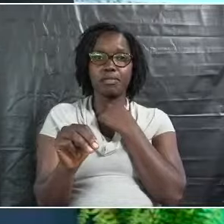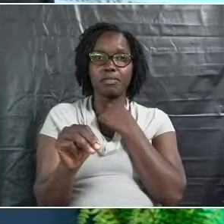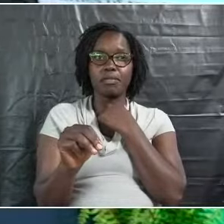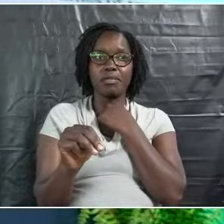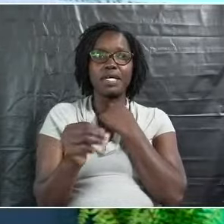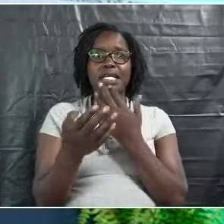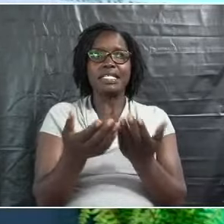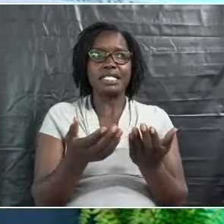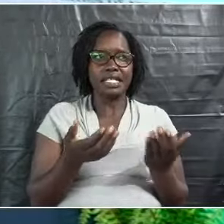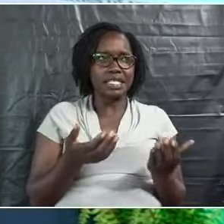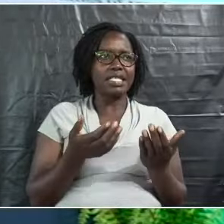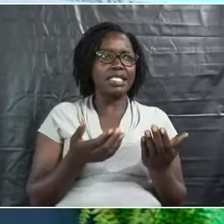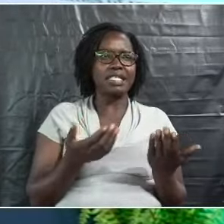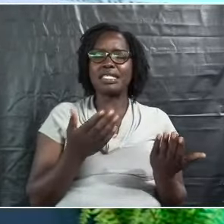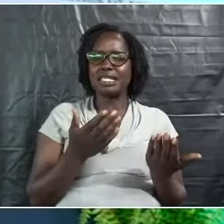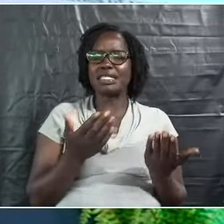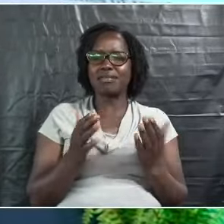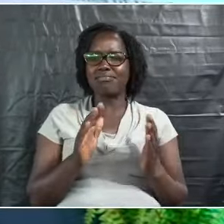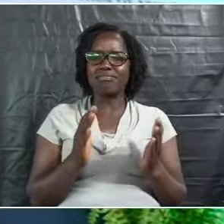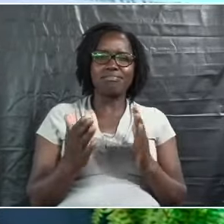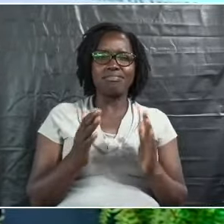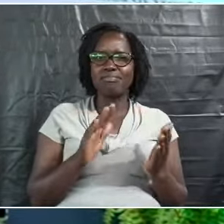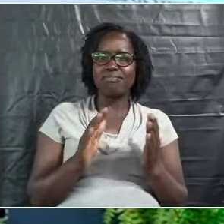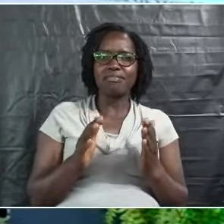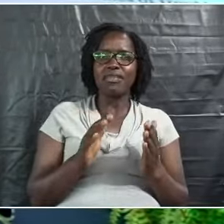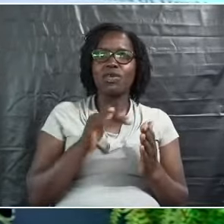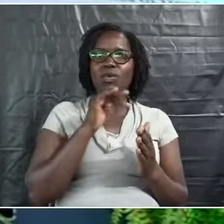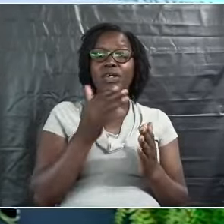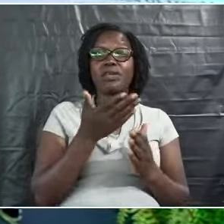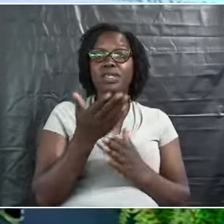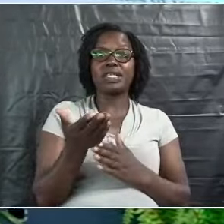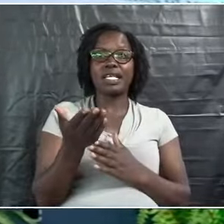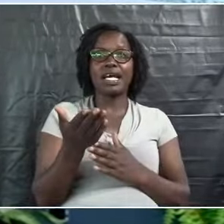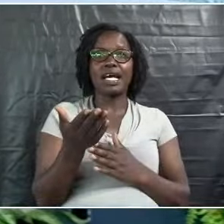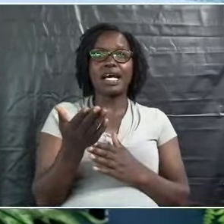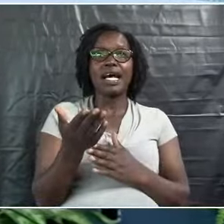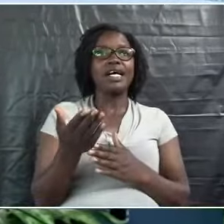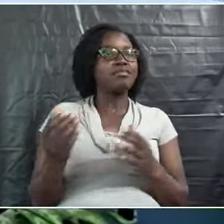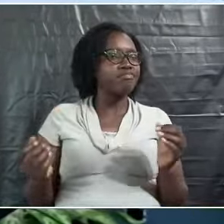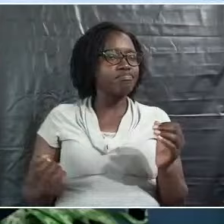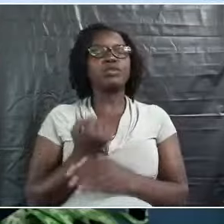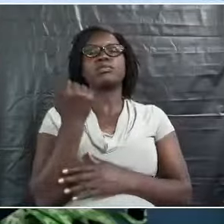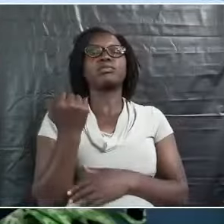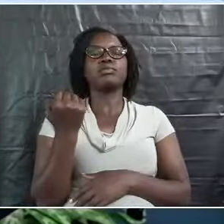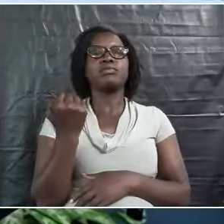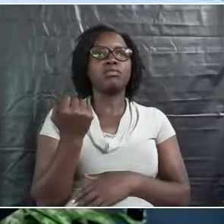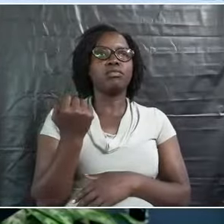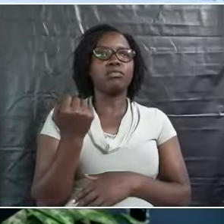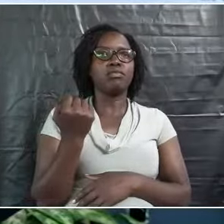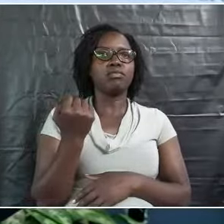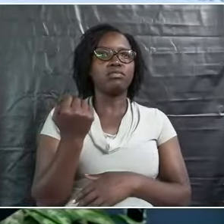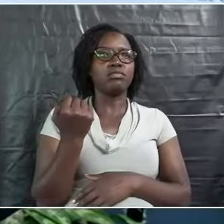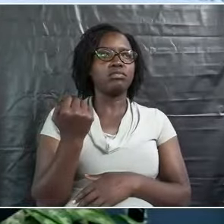Needs that were not there suddenly were